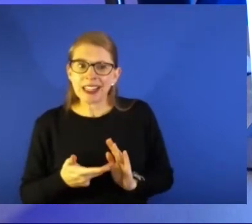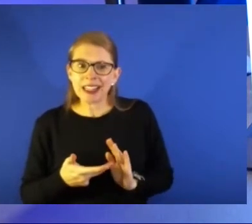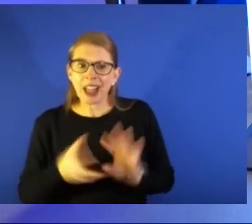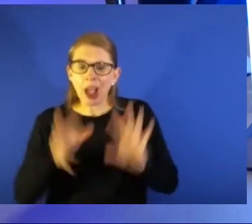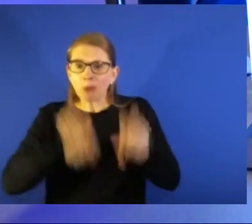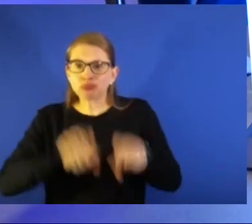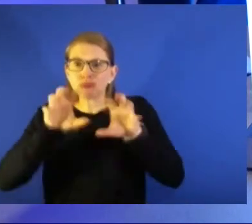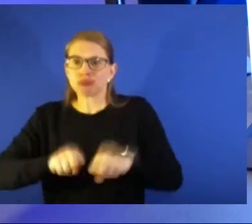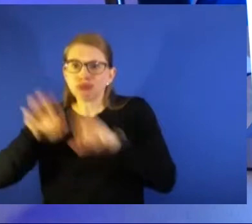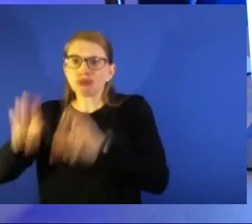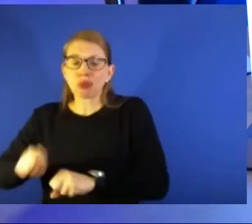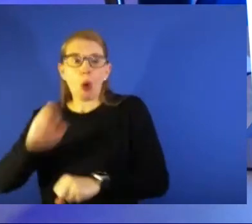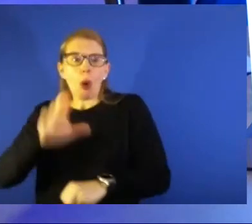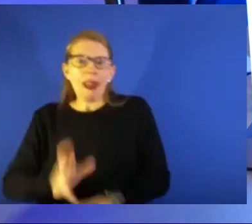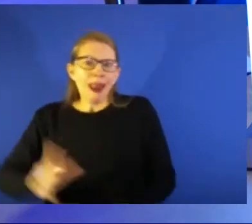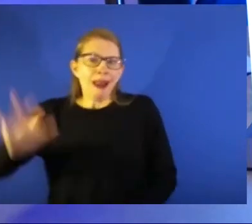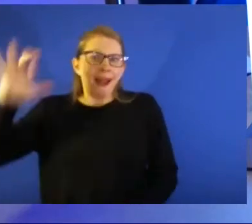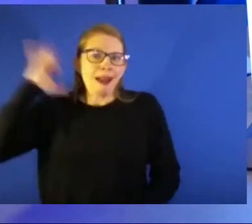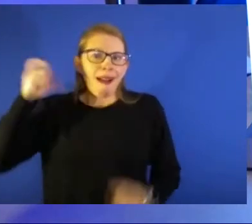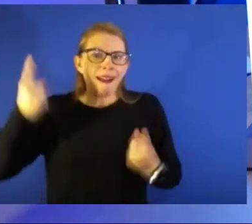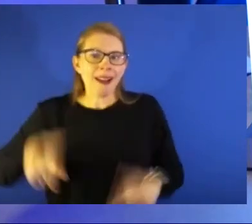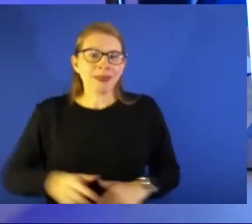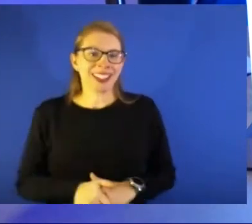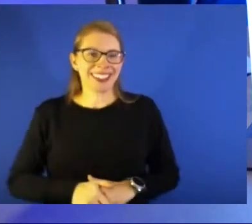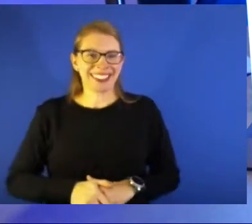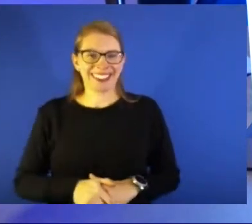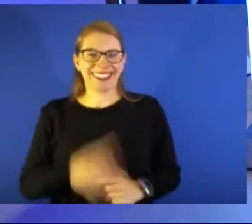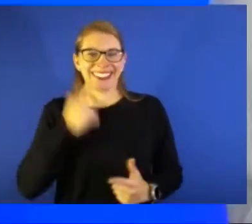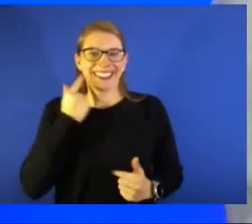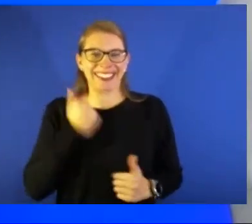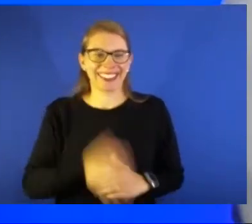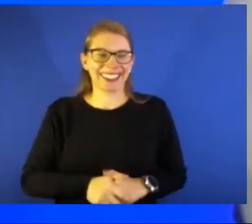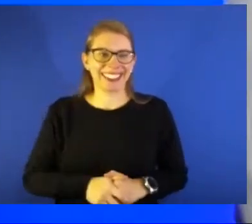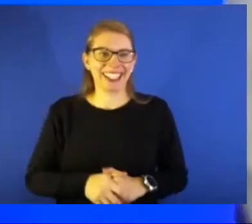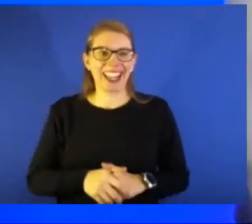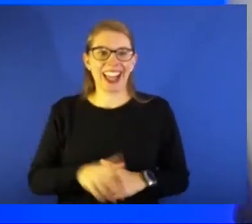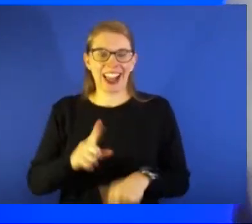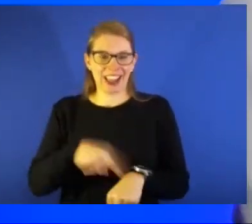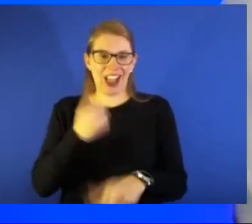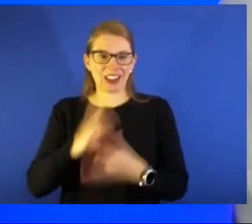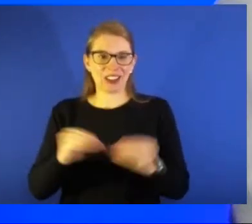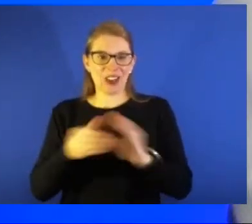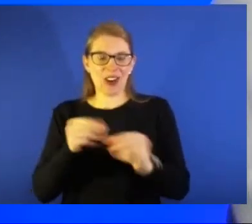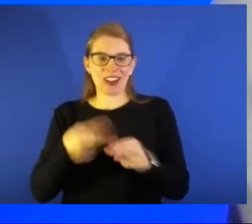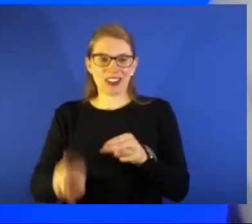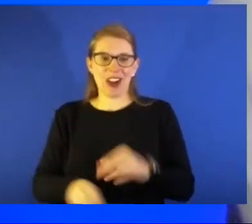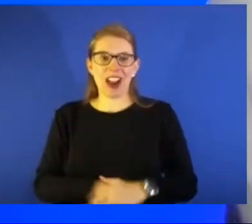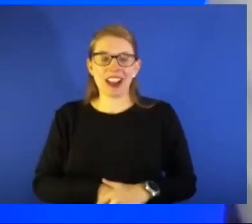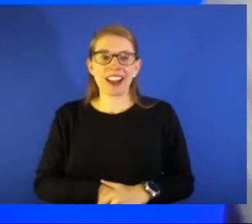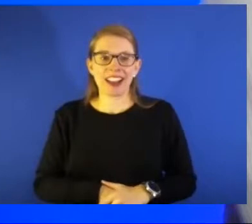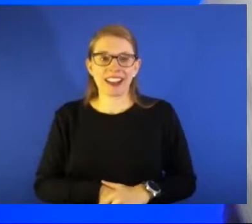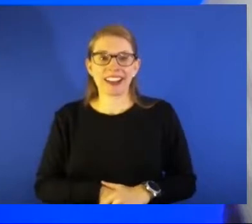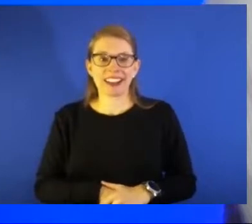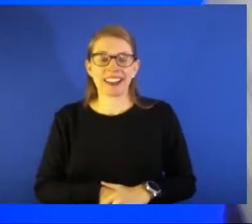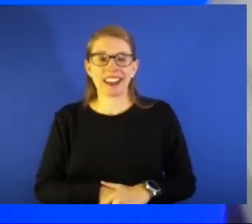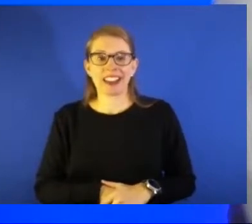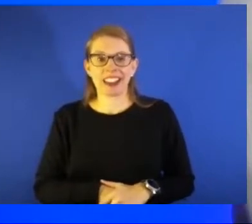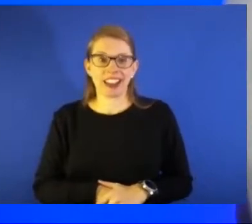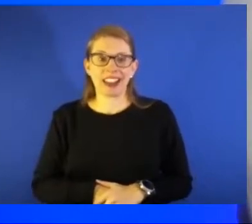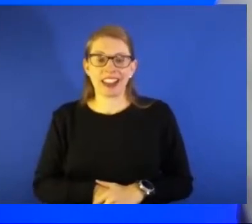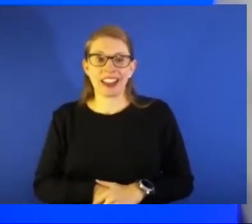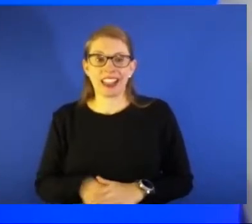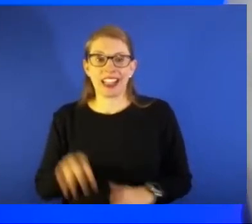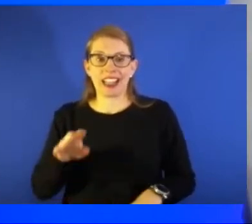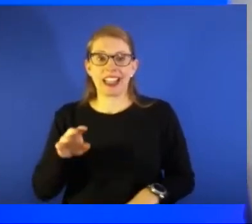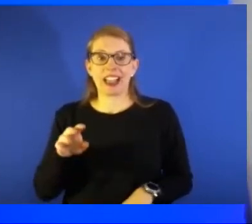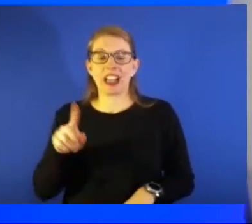long ago? Long story short. Tell me. 88? Yeah, it was played JV.